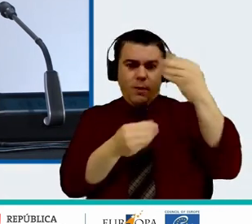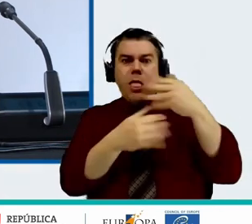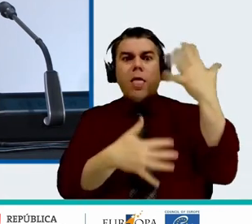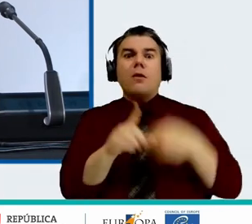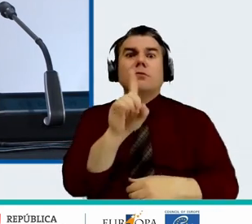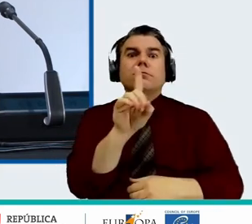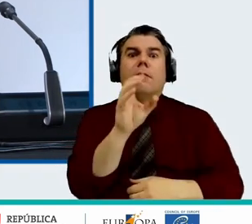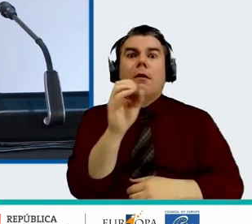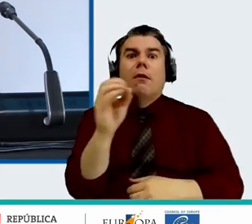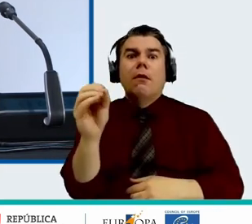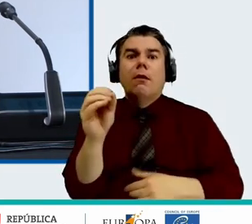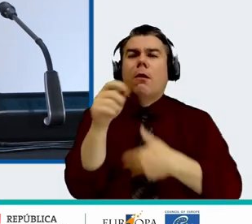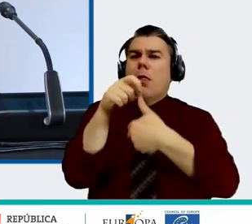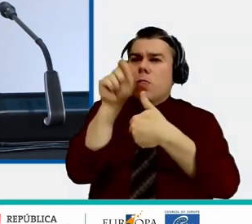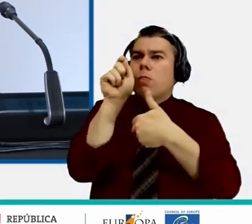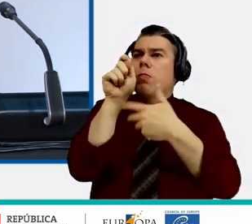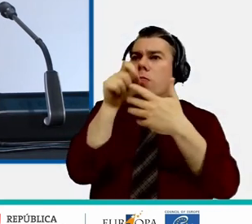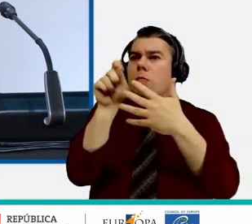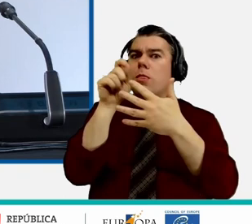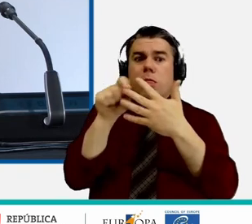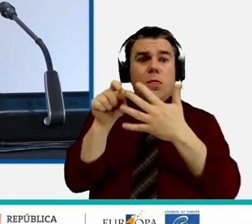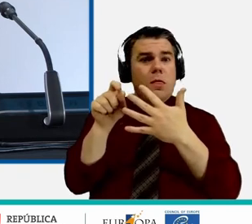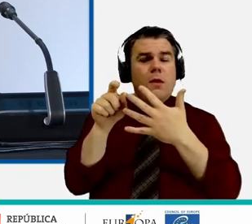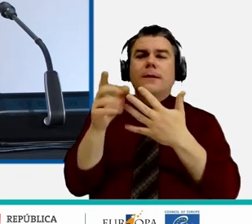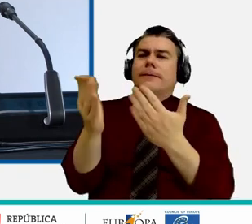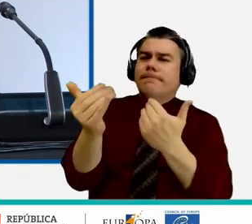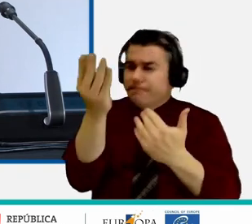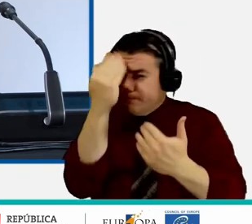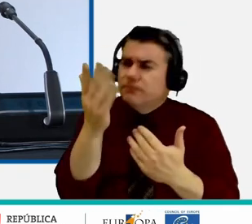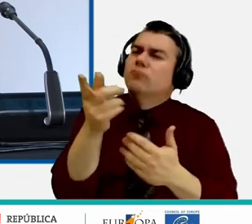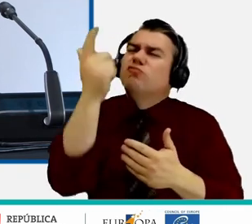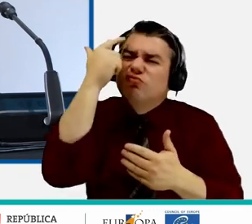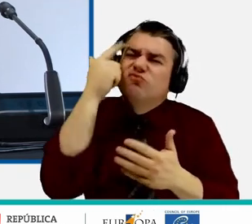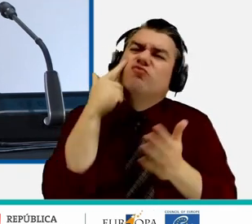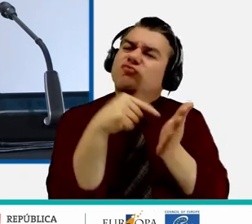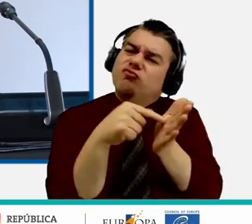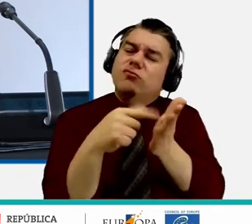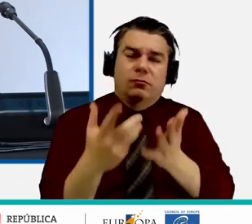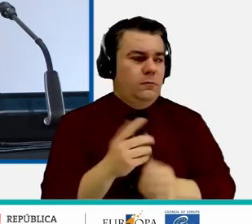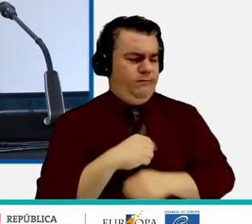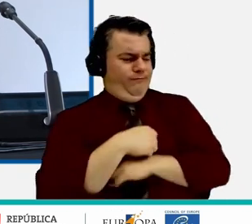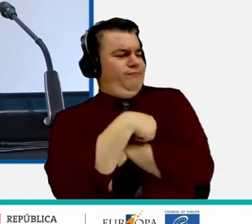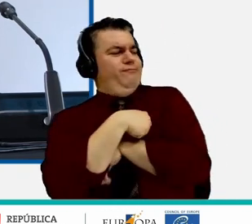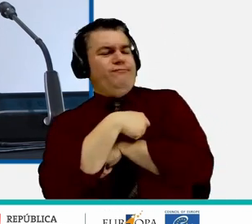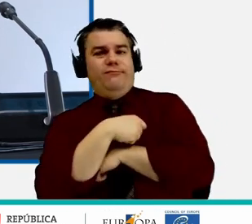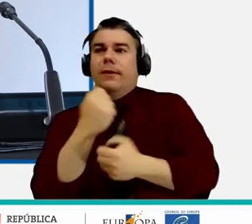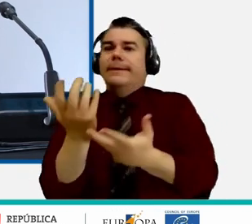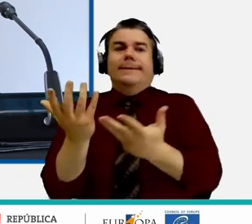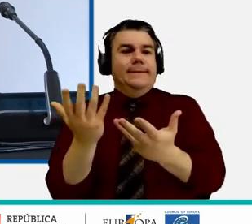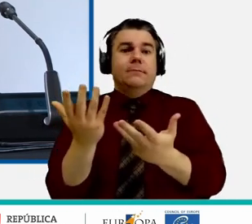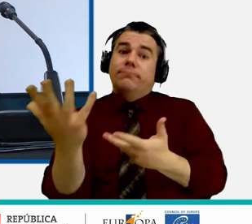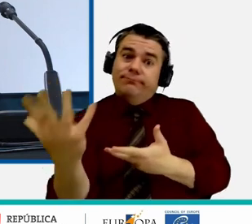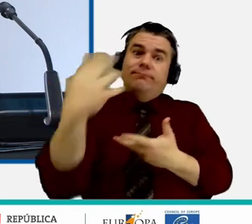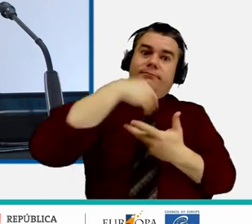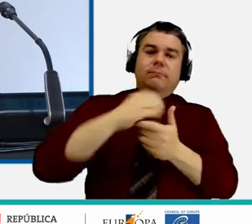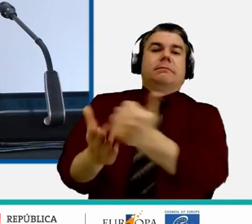don't have this collaboration with the other stakeholders, it's impossible just to complete this. Because data is vital to